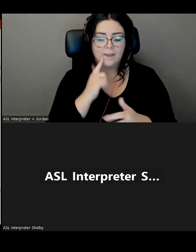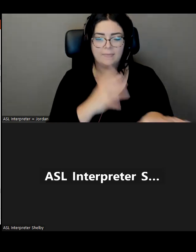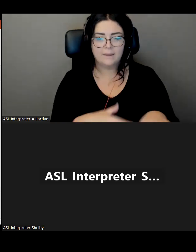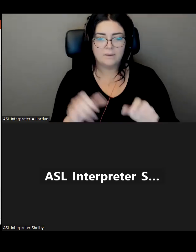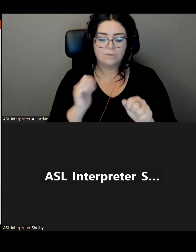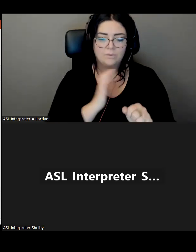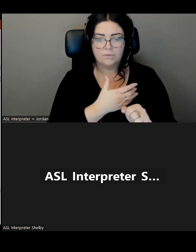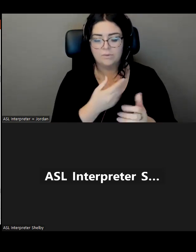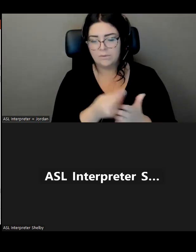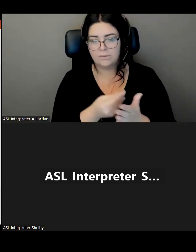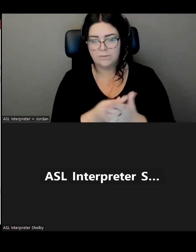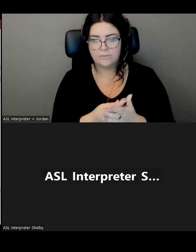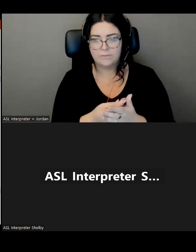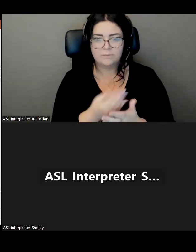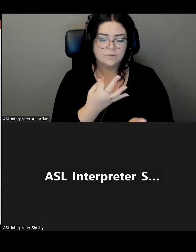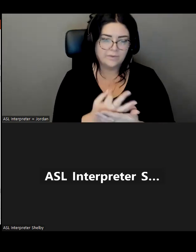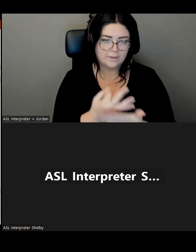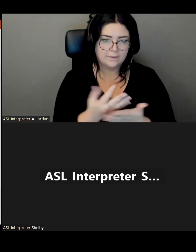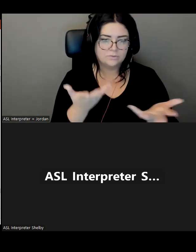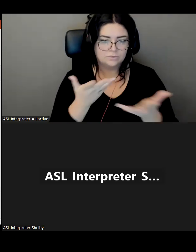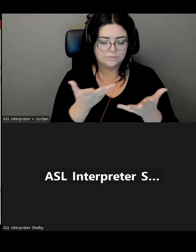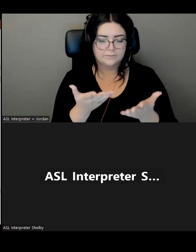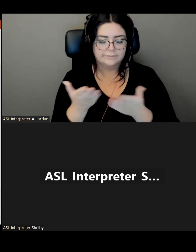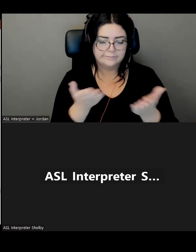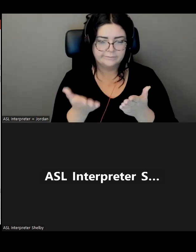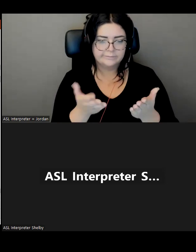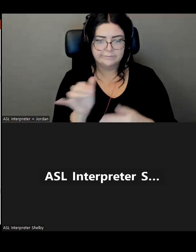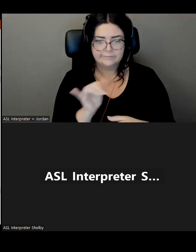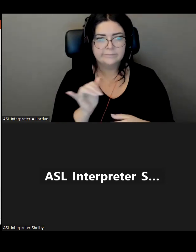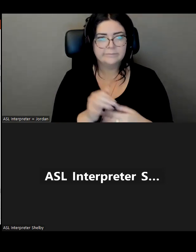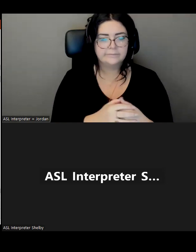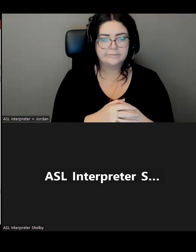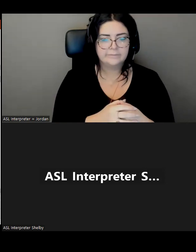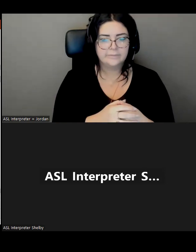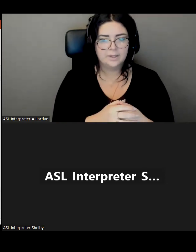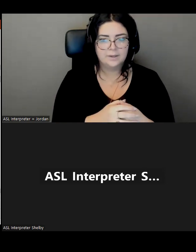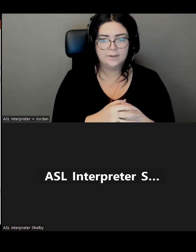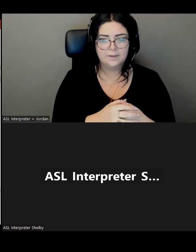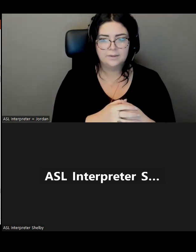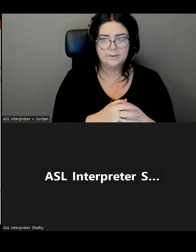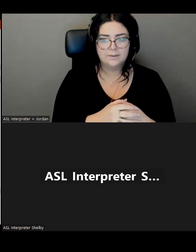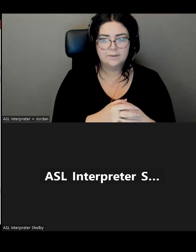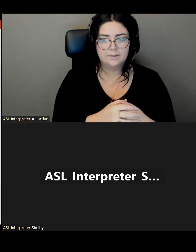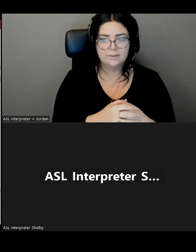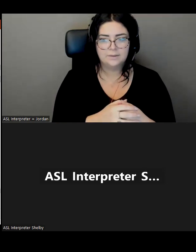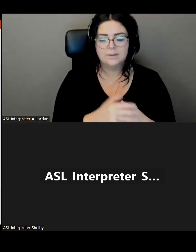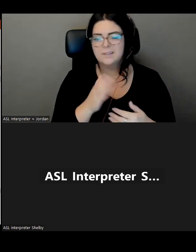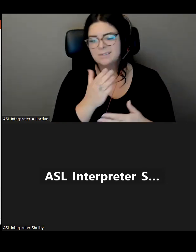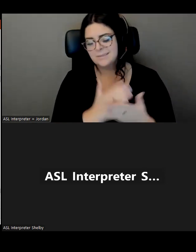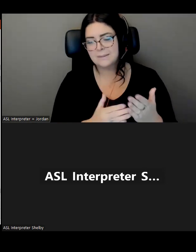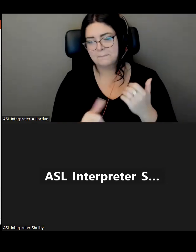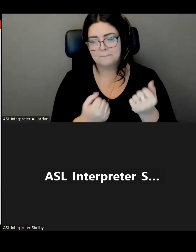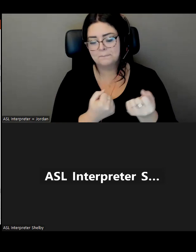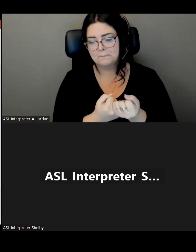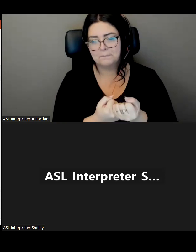So financial services and that will help look after that for us. And they also provide some administrative support in terms